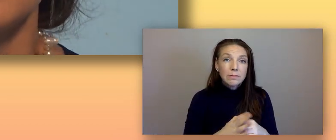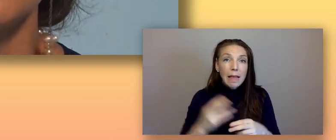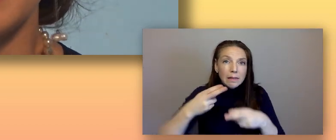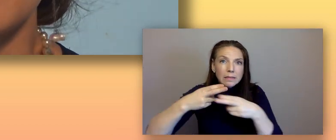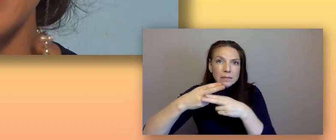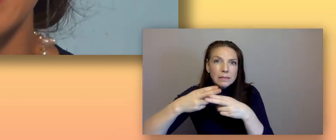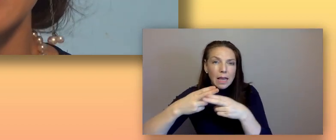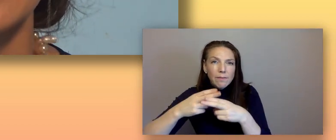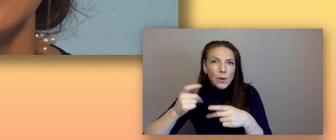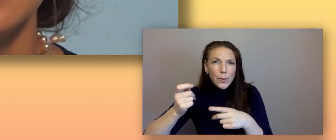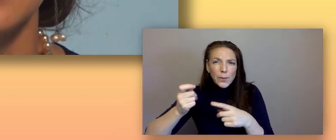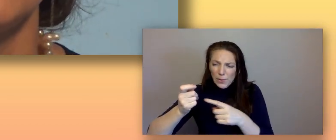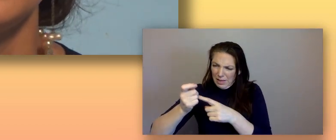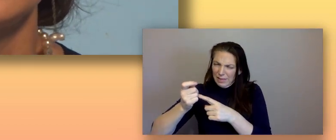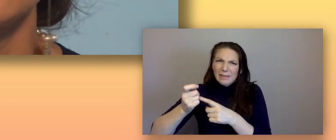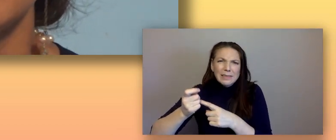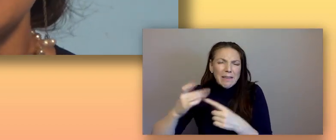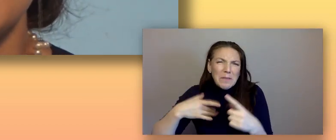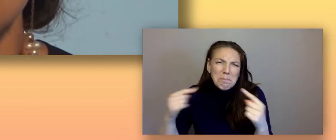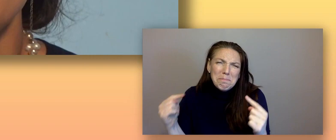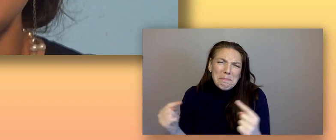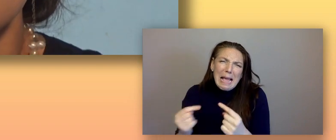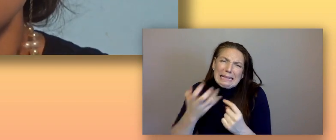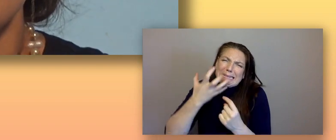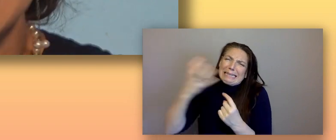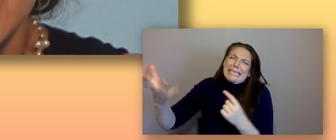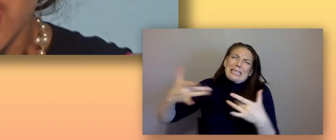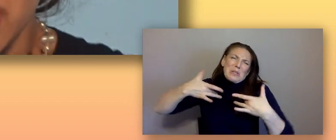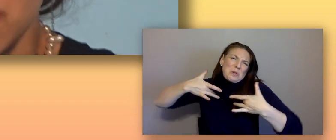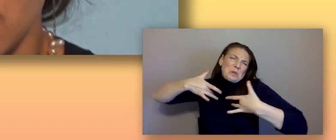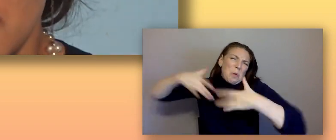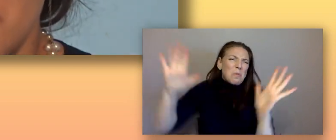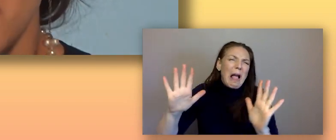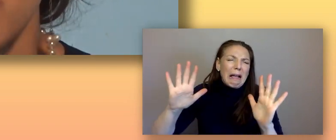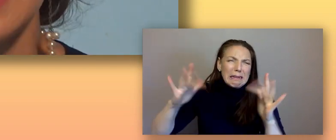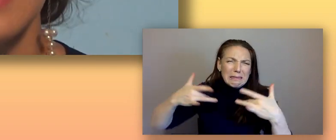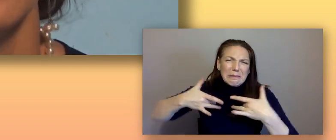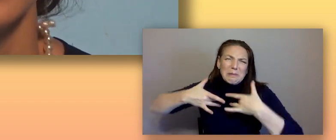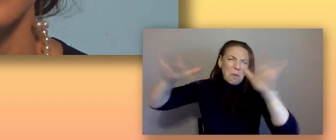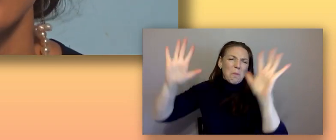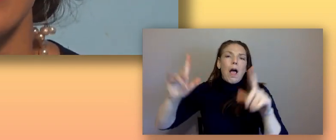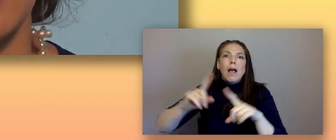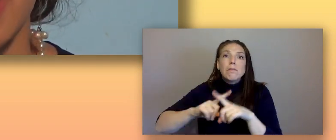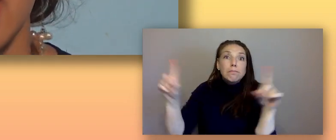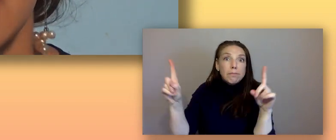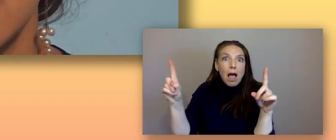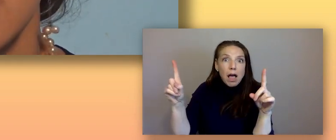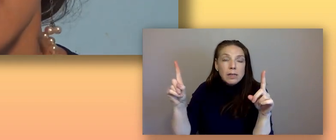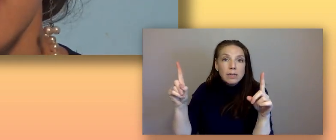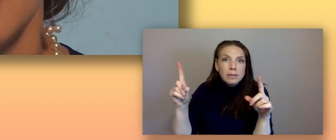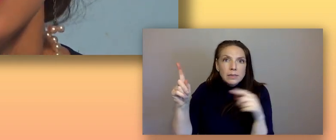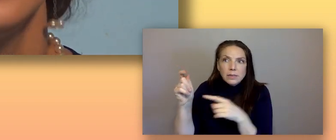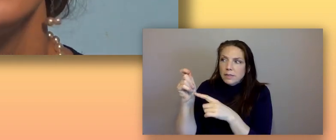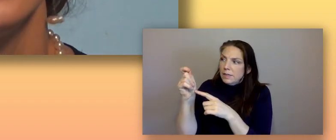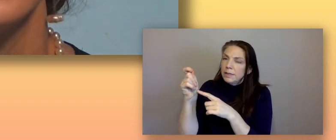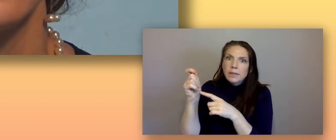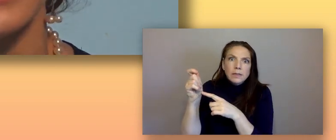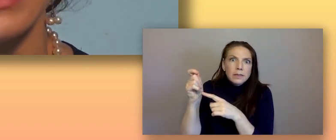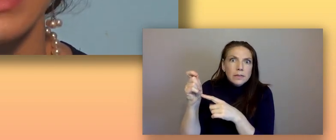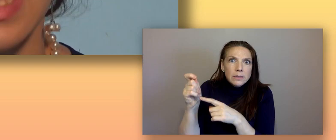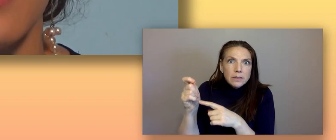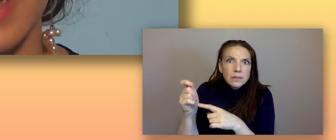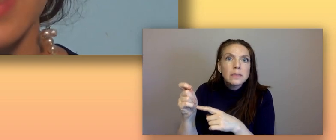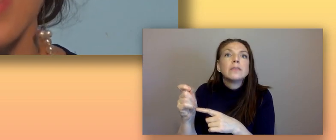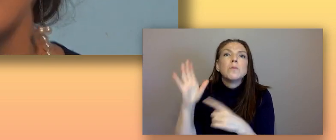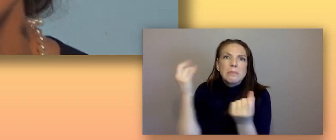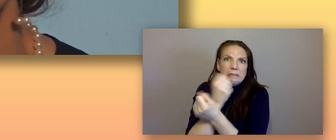is followed by pain, and we scream that we don't want to, but we never slow our hand. This is going